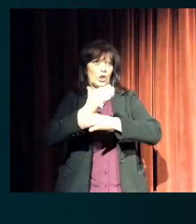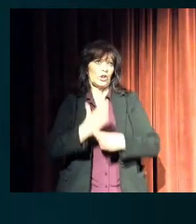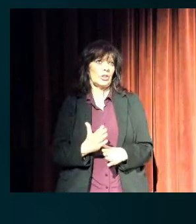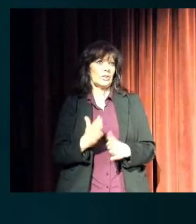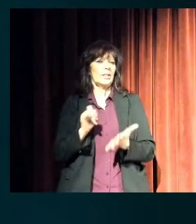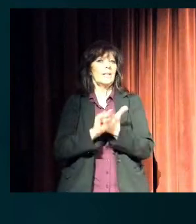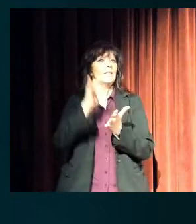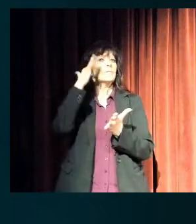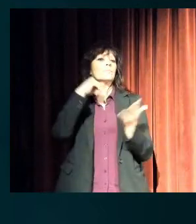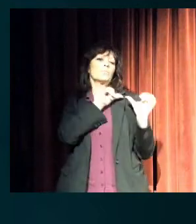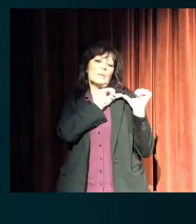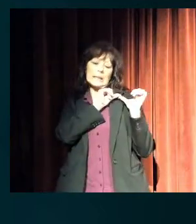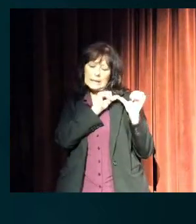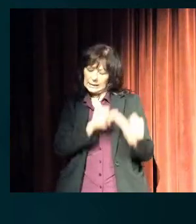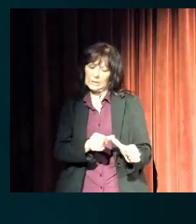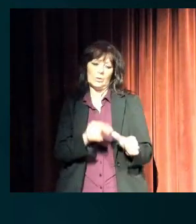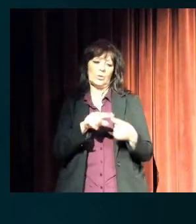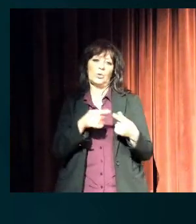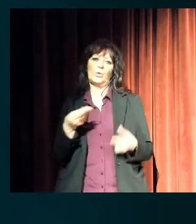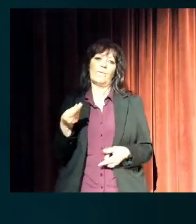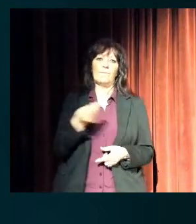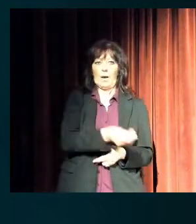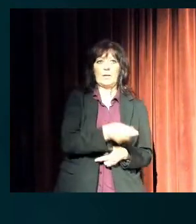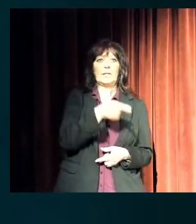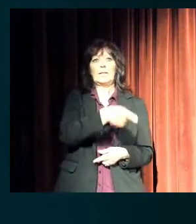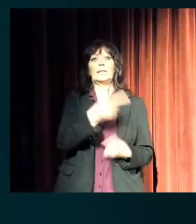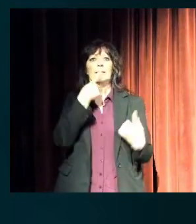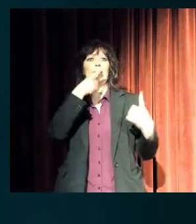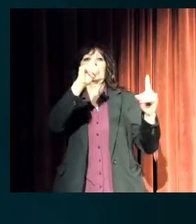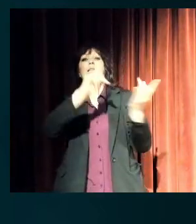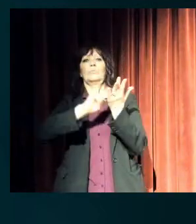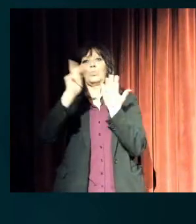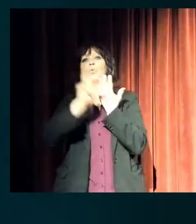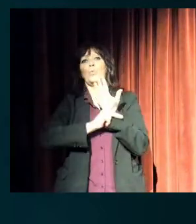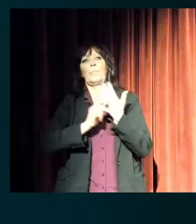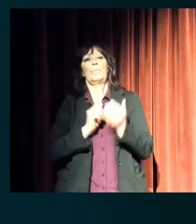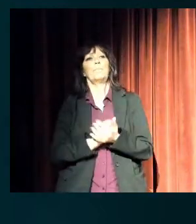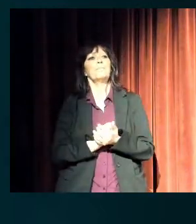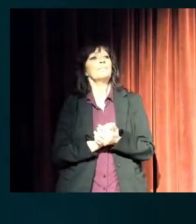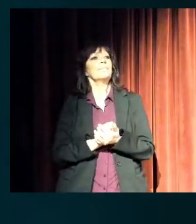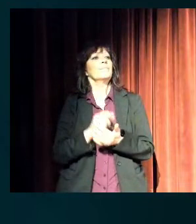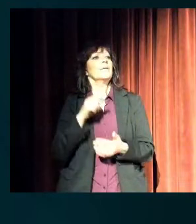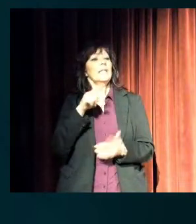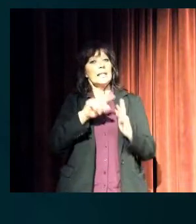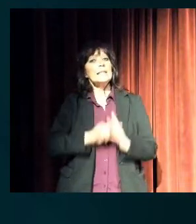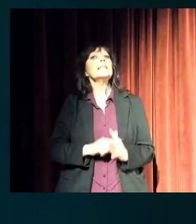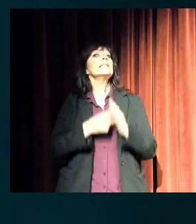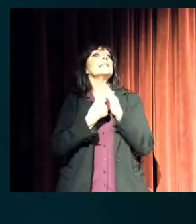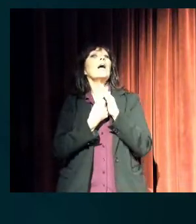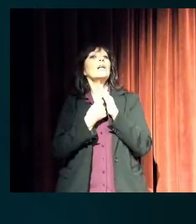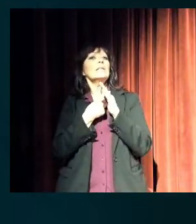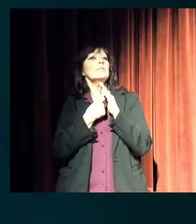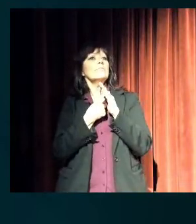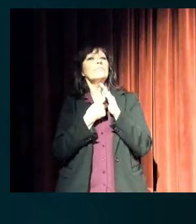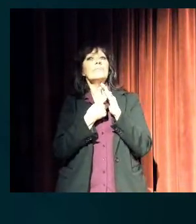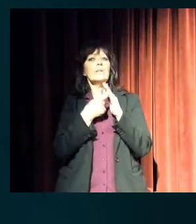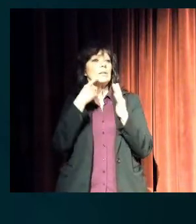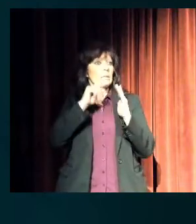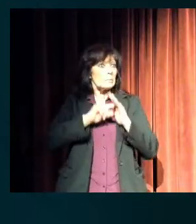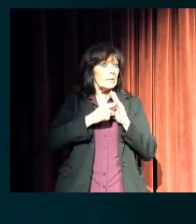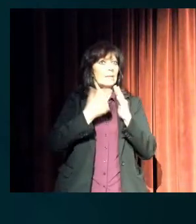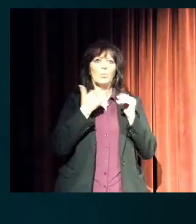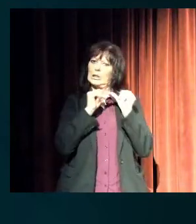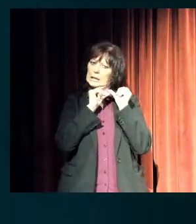That is why we will continue to fund this successful program. It started as a pilot project, but now